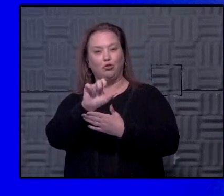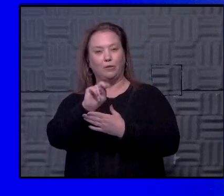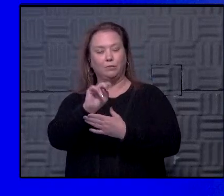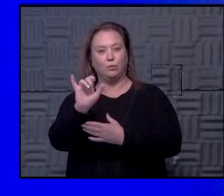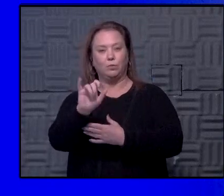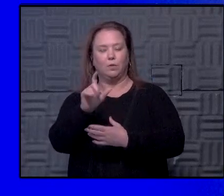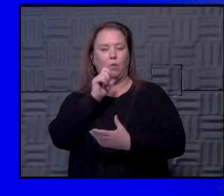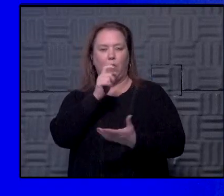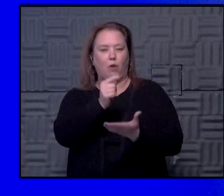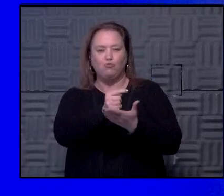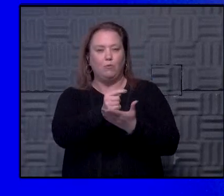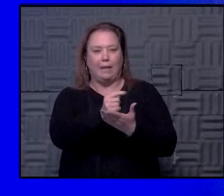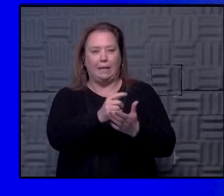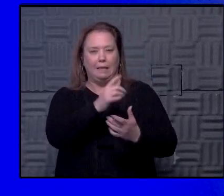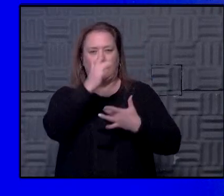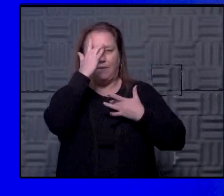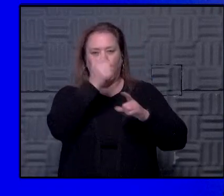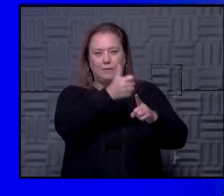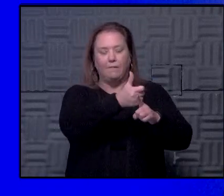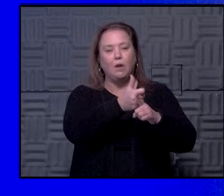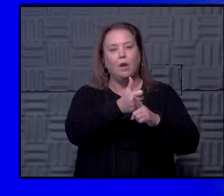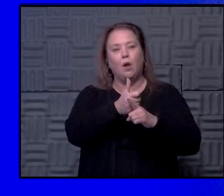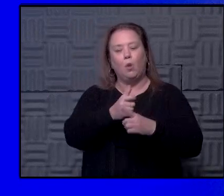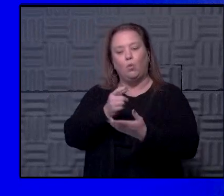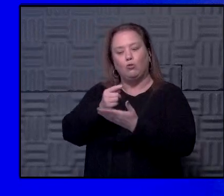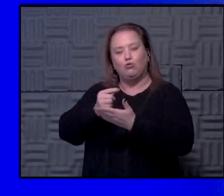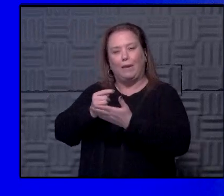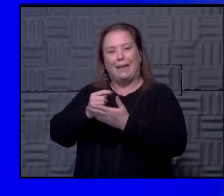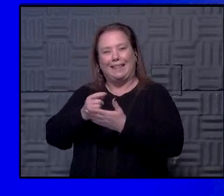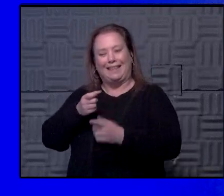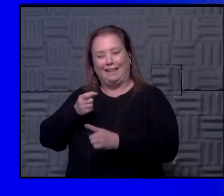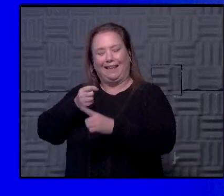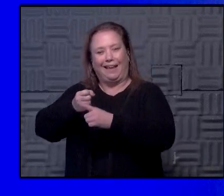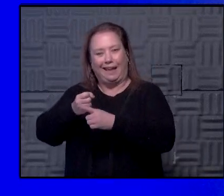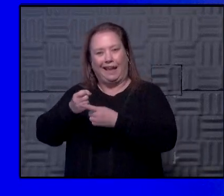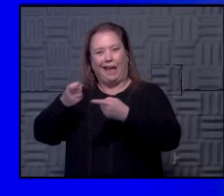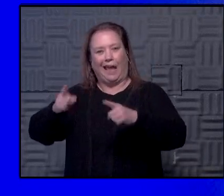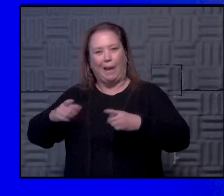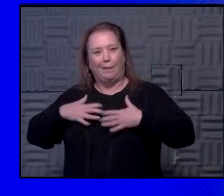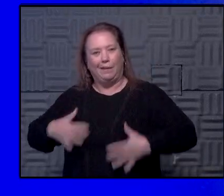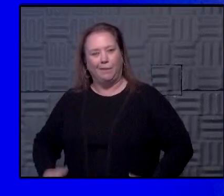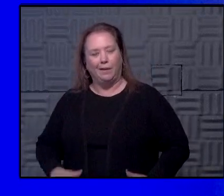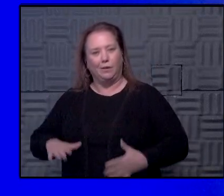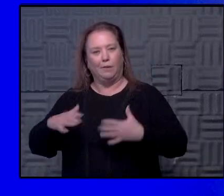We're treating the effects that virus has had on your body, that immune